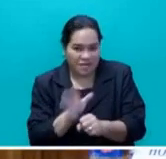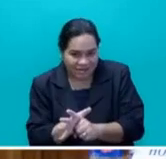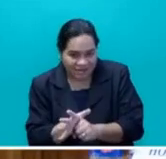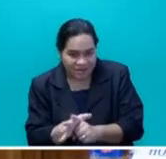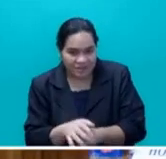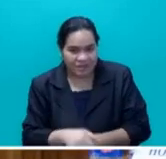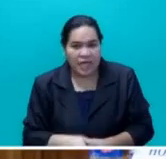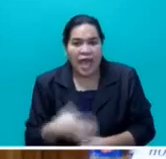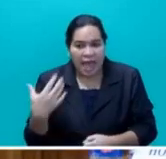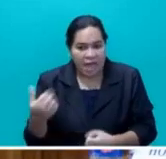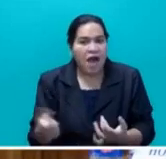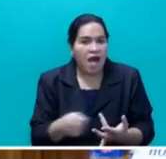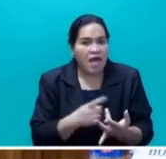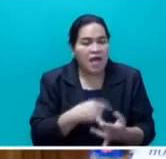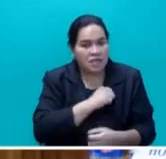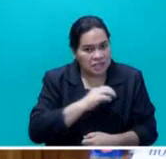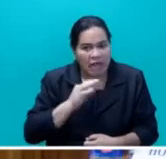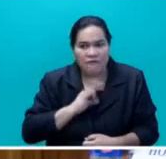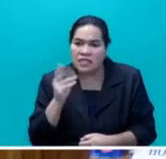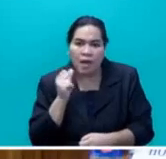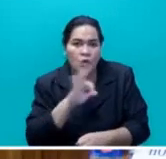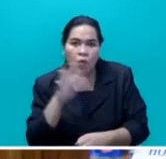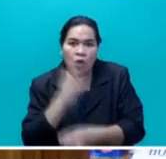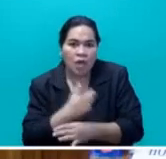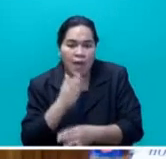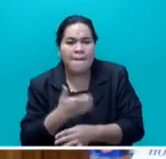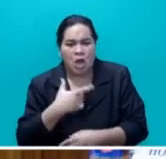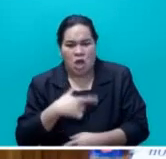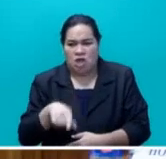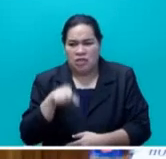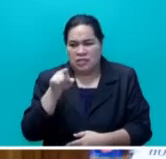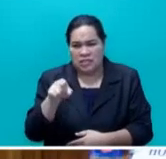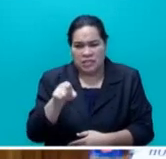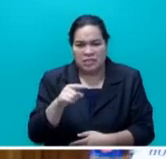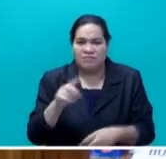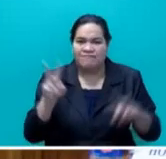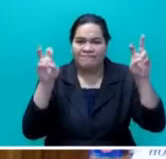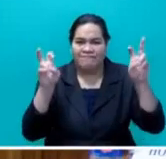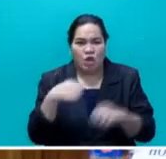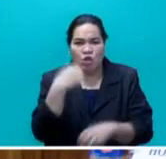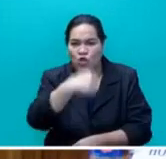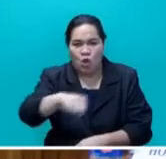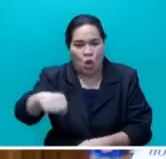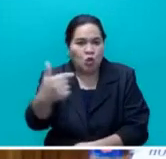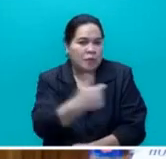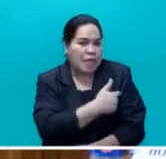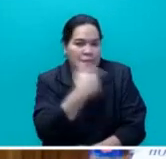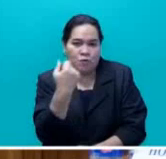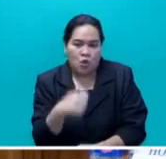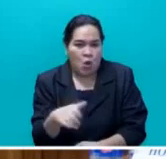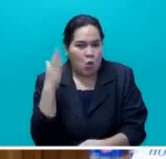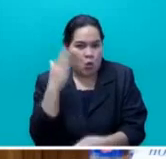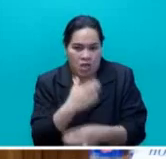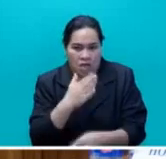and that there are a number of staff also not working given the stupidity of the no jab, no job idea? Do we or do